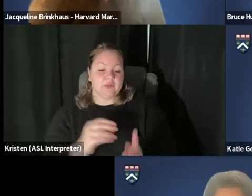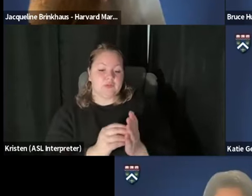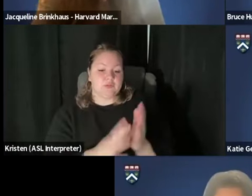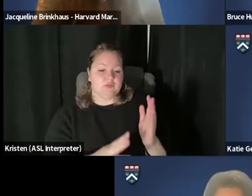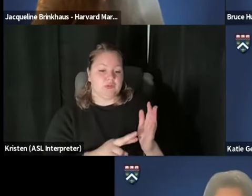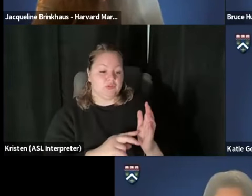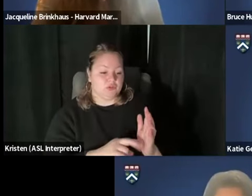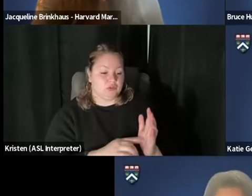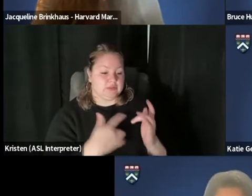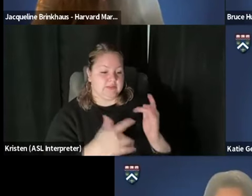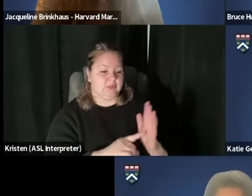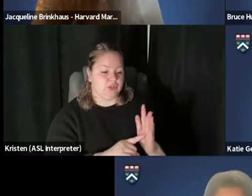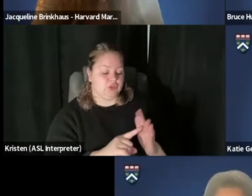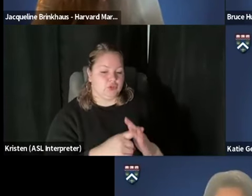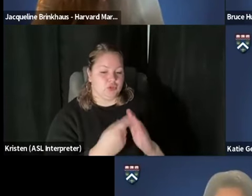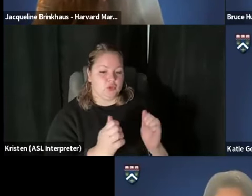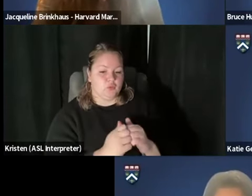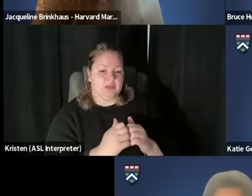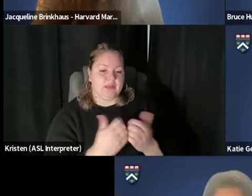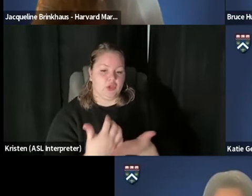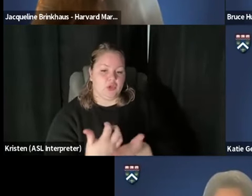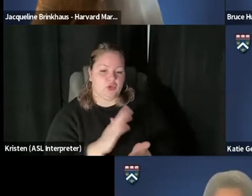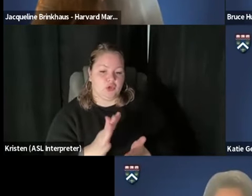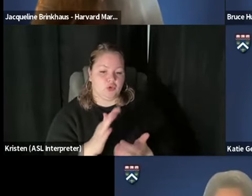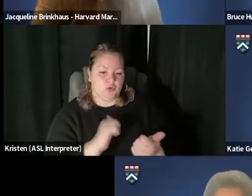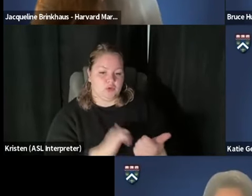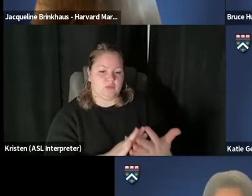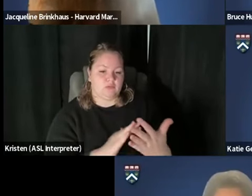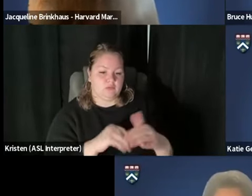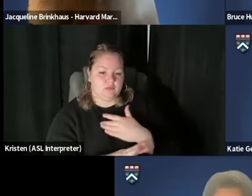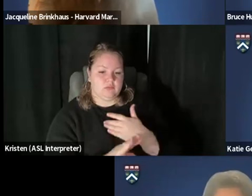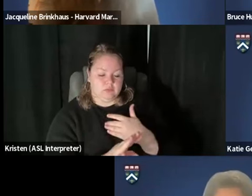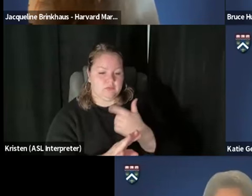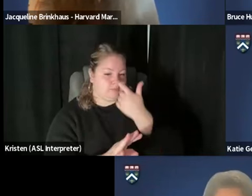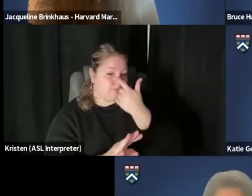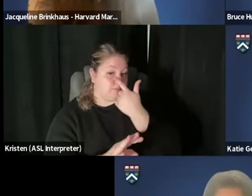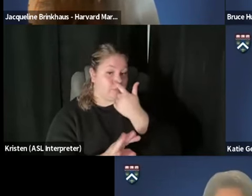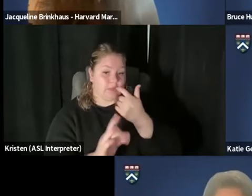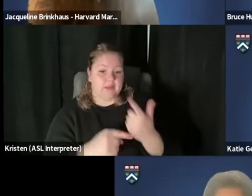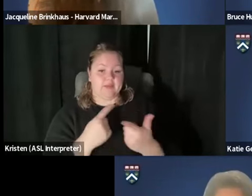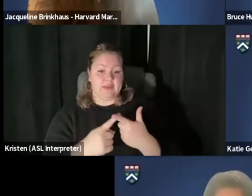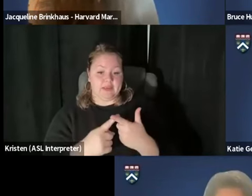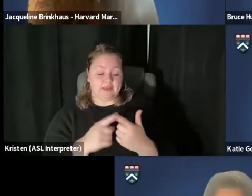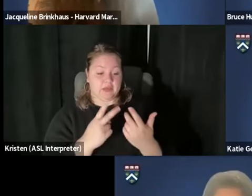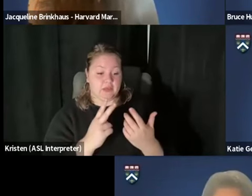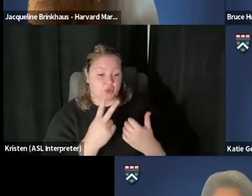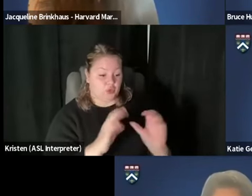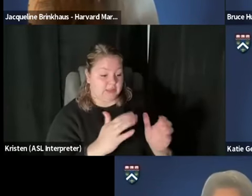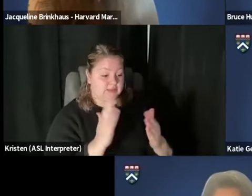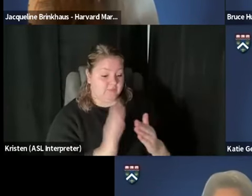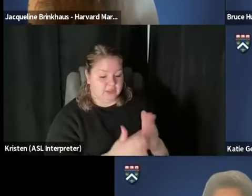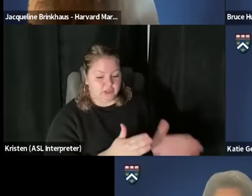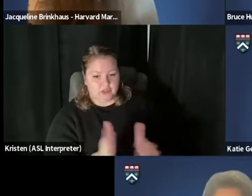two earn your way in pre-admission courses. Right. And then they will basically continue and finish the 10 courses. And